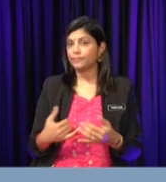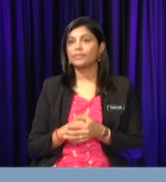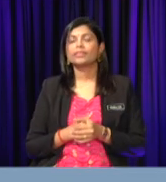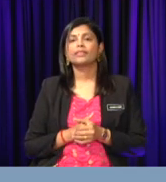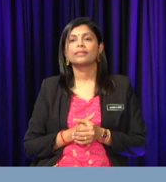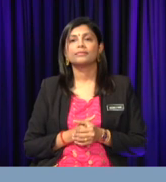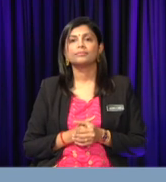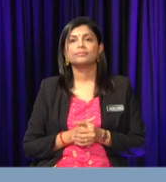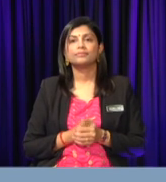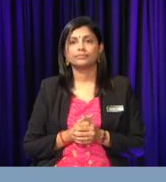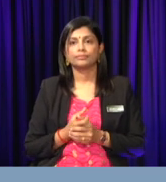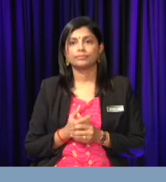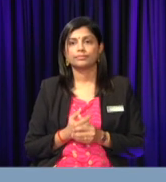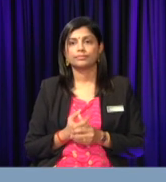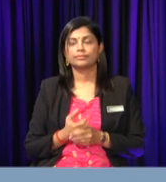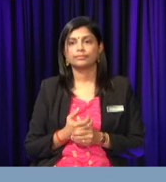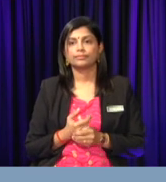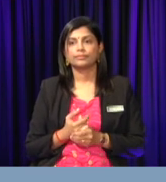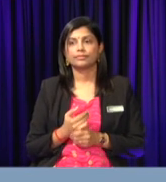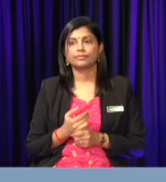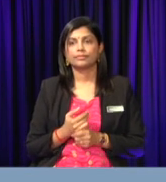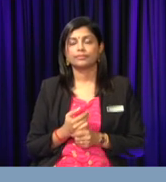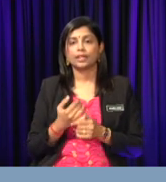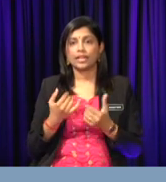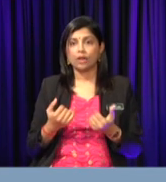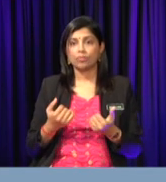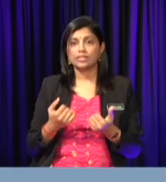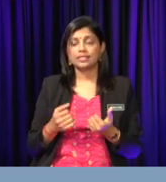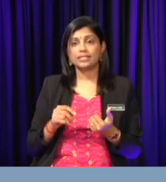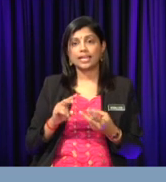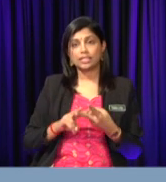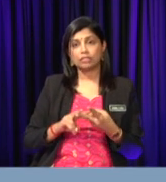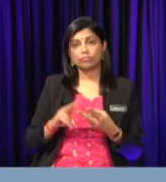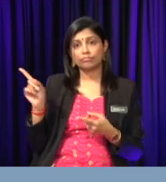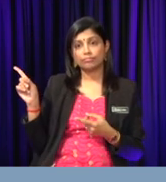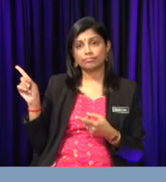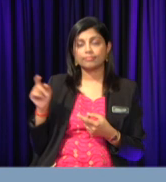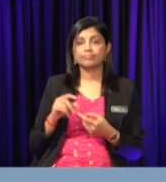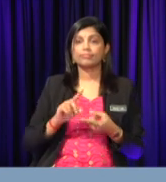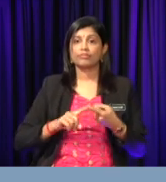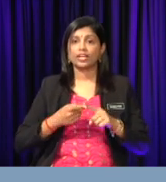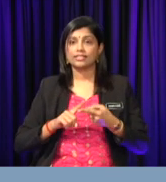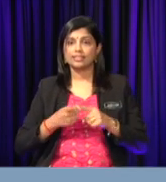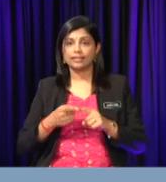our second pair, Doshrina and Vinosha. All right. So I'm going to read the script now.